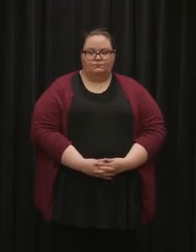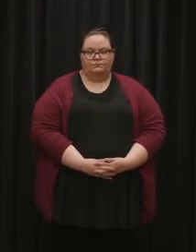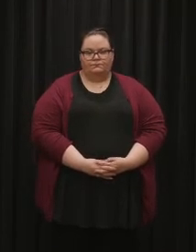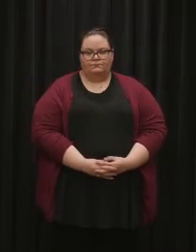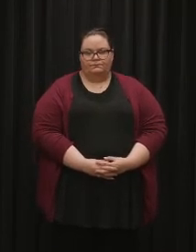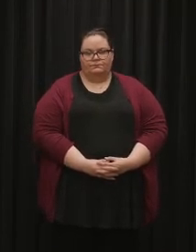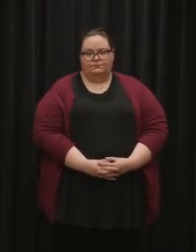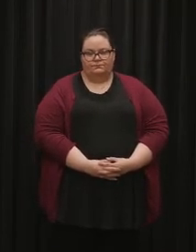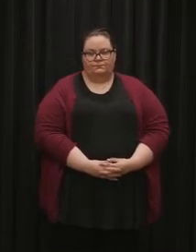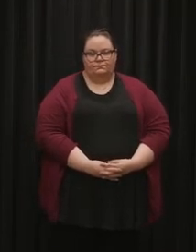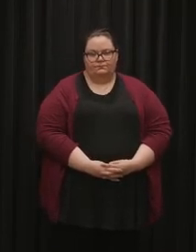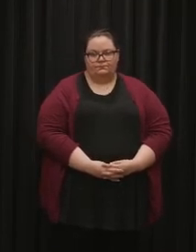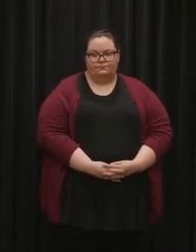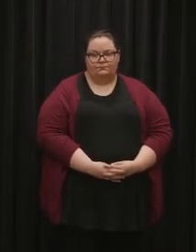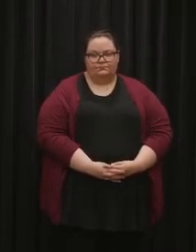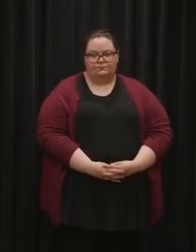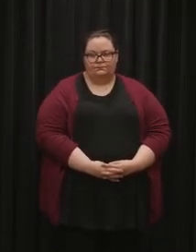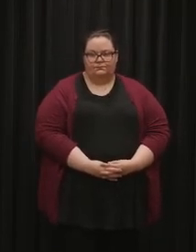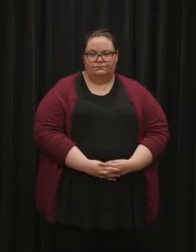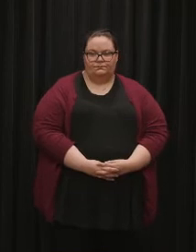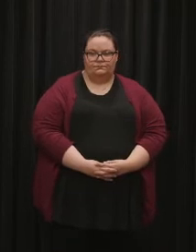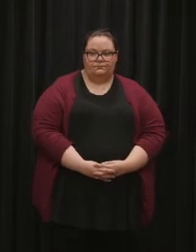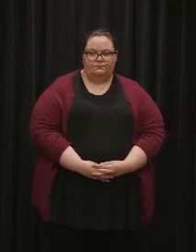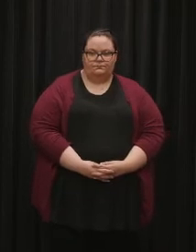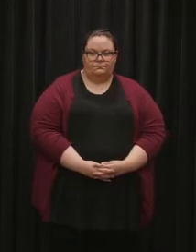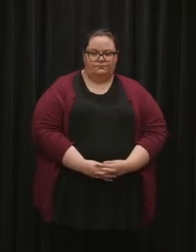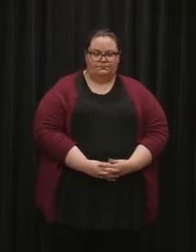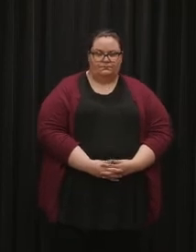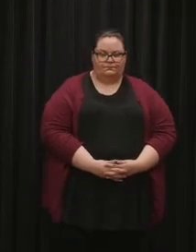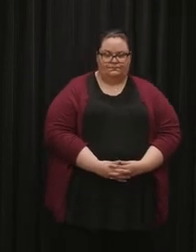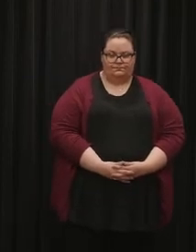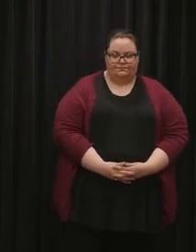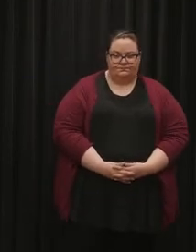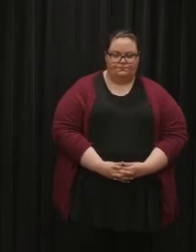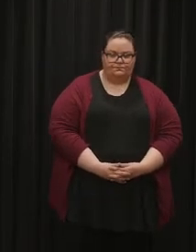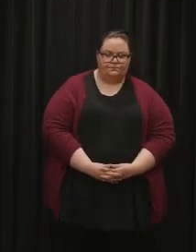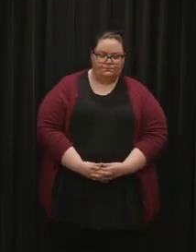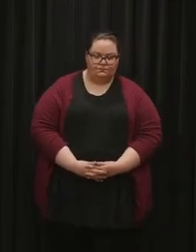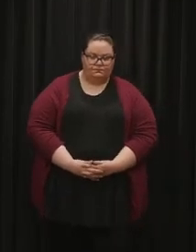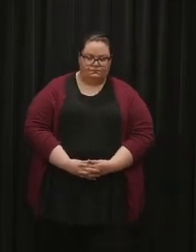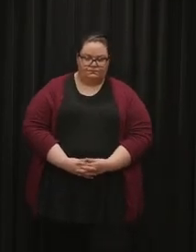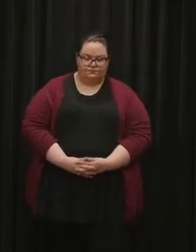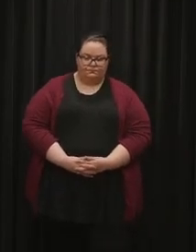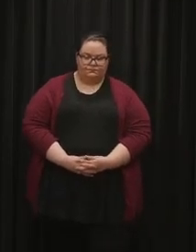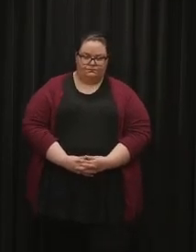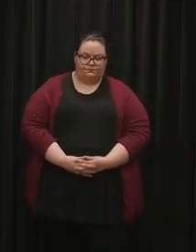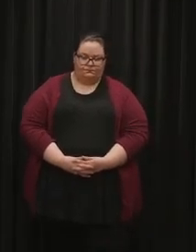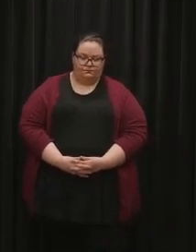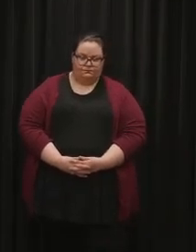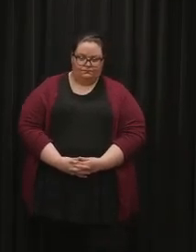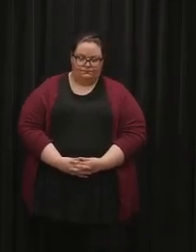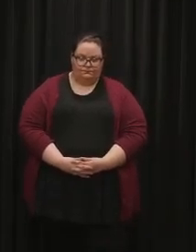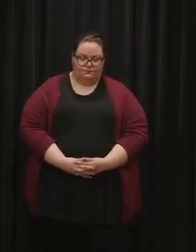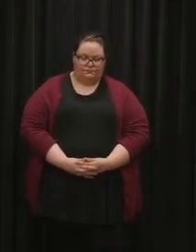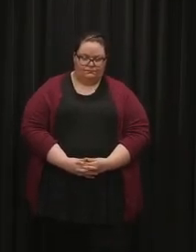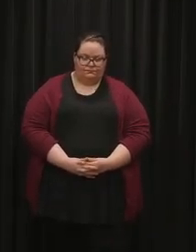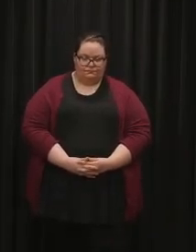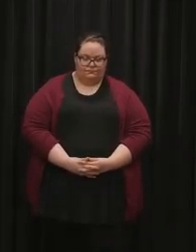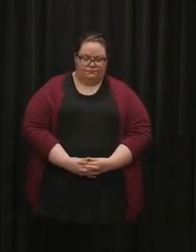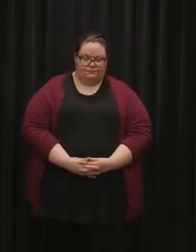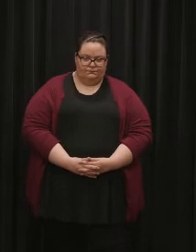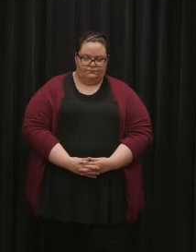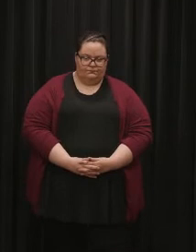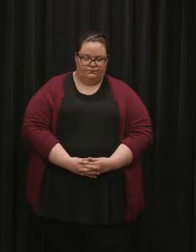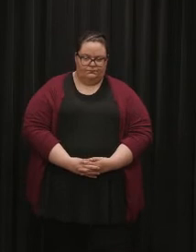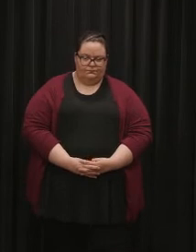this information. I know that in the zone as such there are 17 cases, and at the hospital there are 13